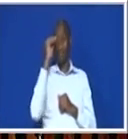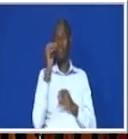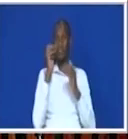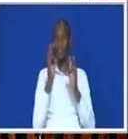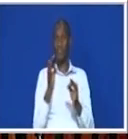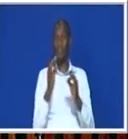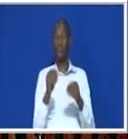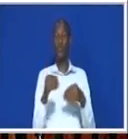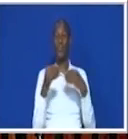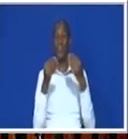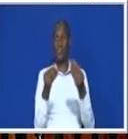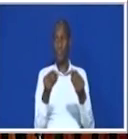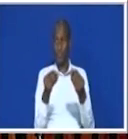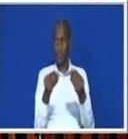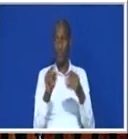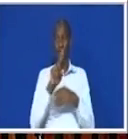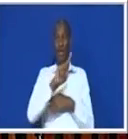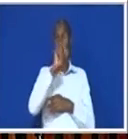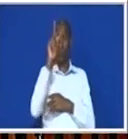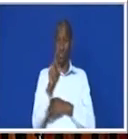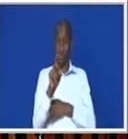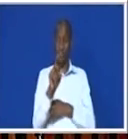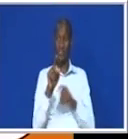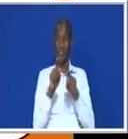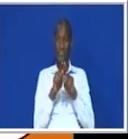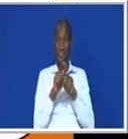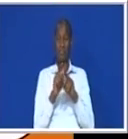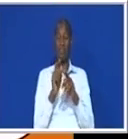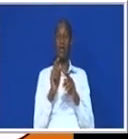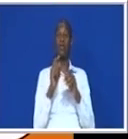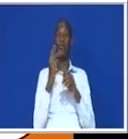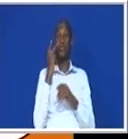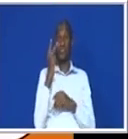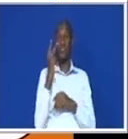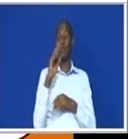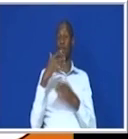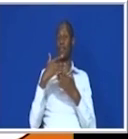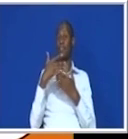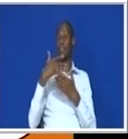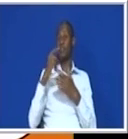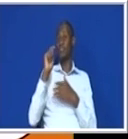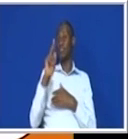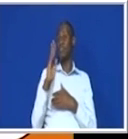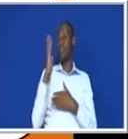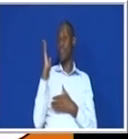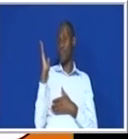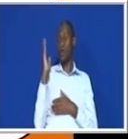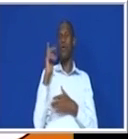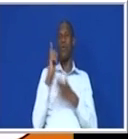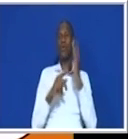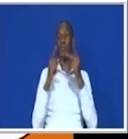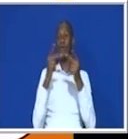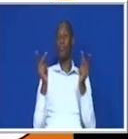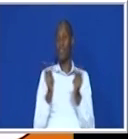If you're given a question like the one you can see on my screen, what is the